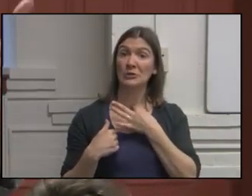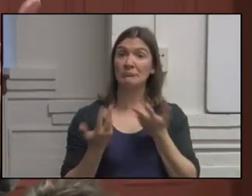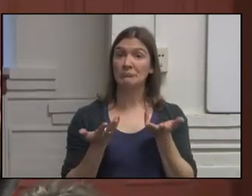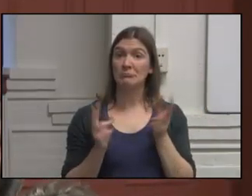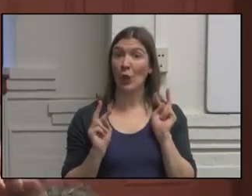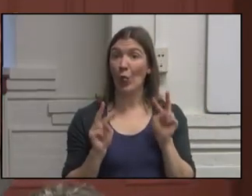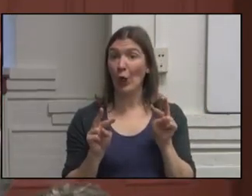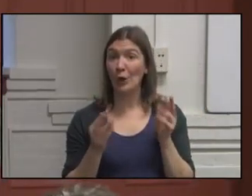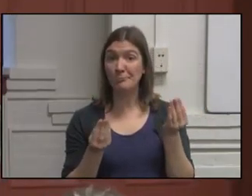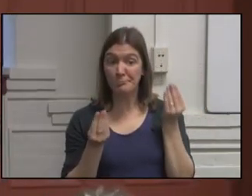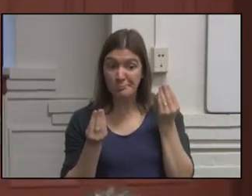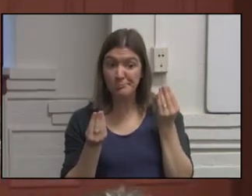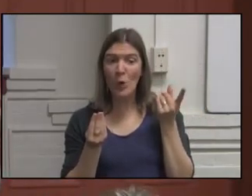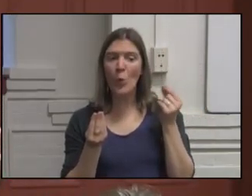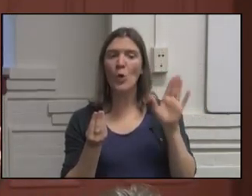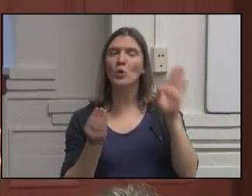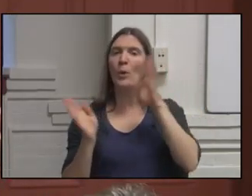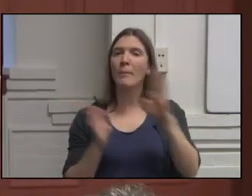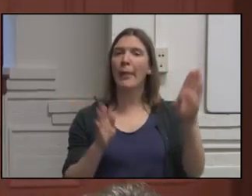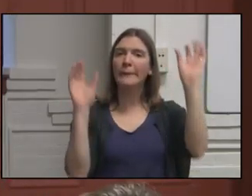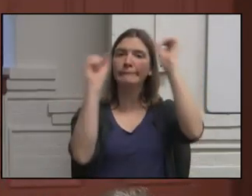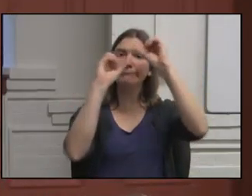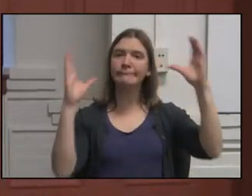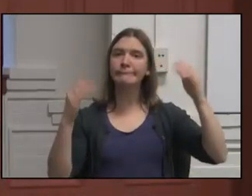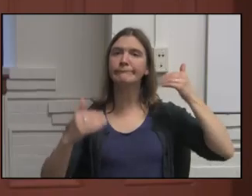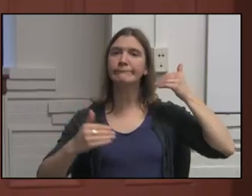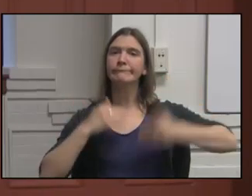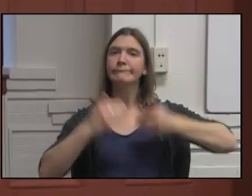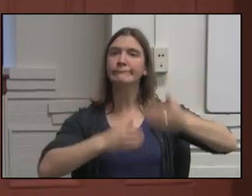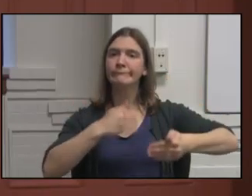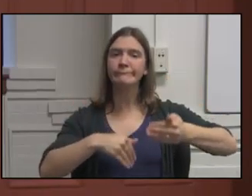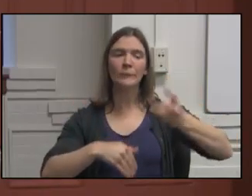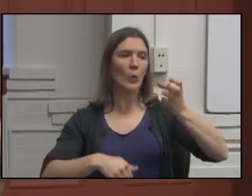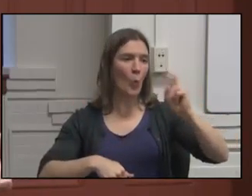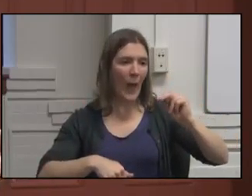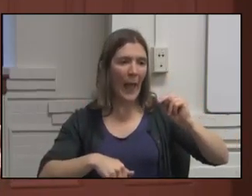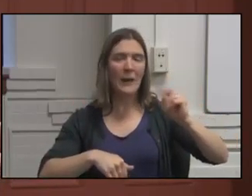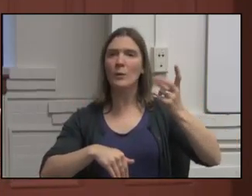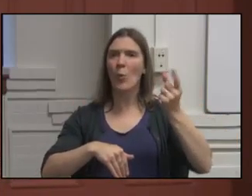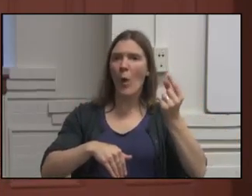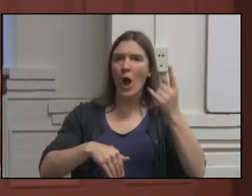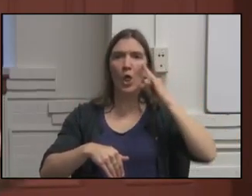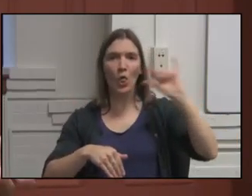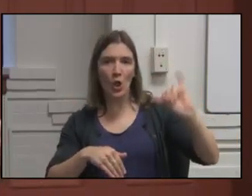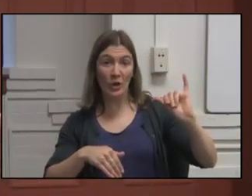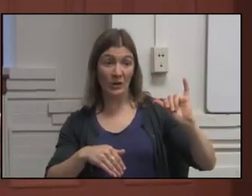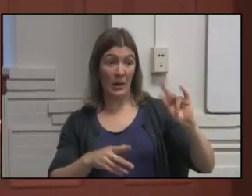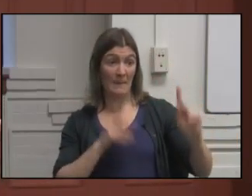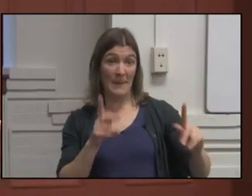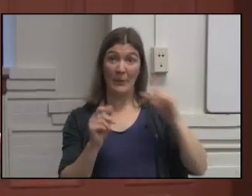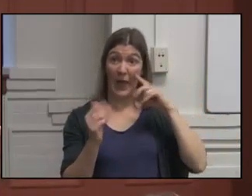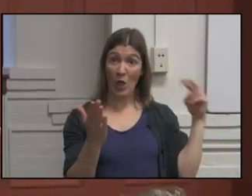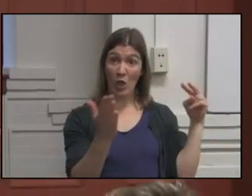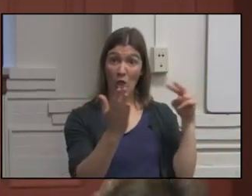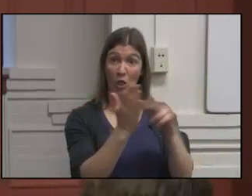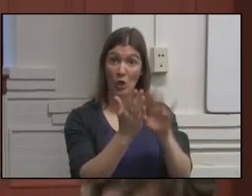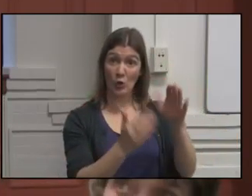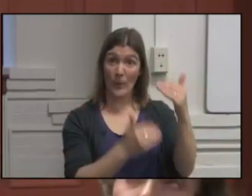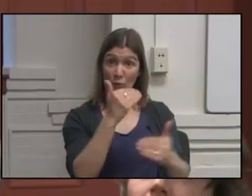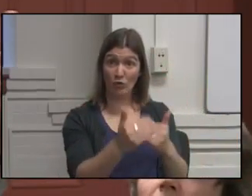about what steps you see being taken and what kind of time frame and where people will have access to the